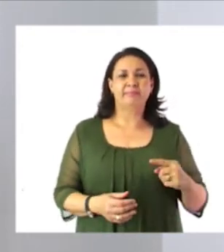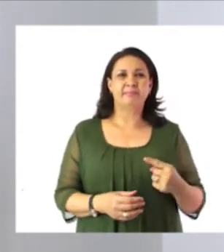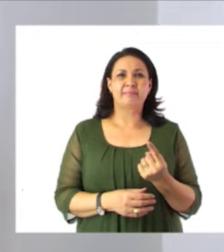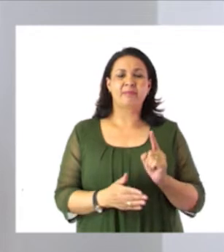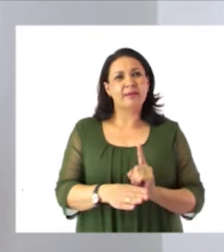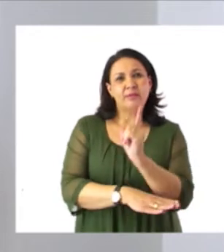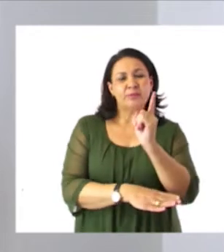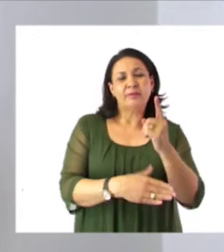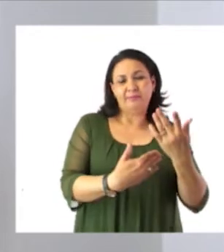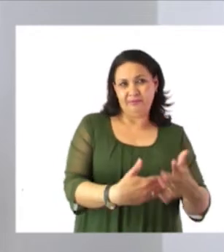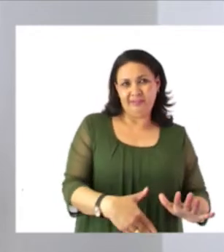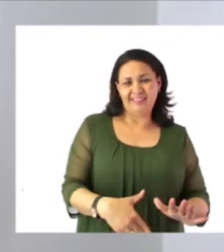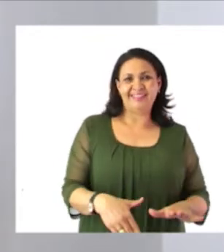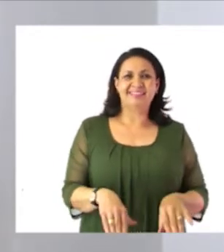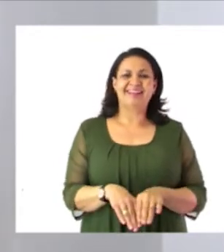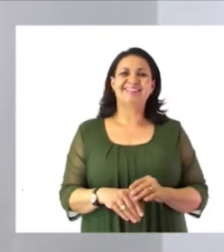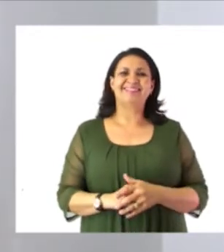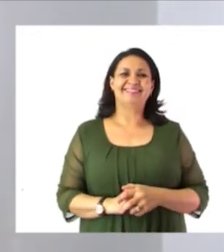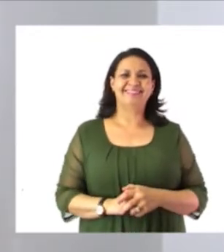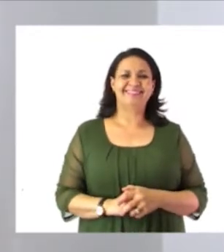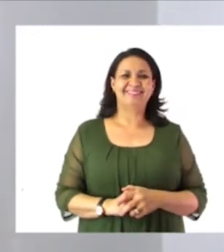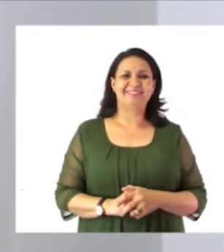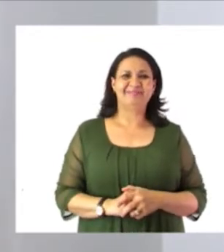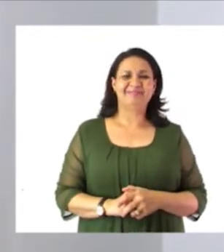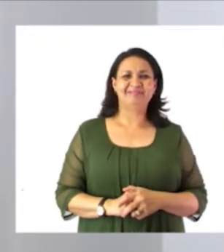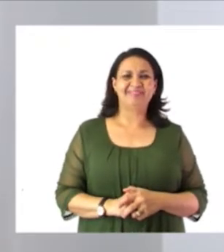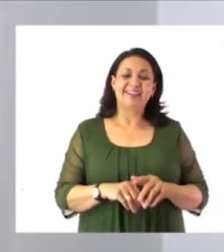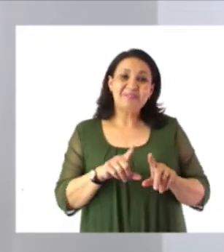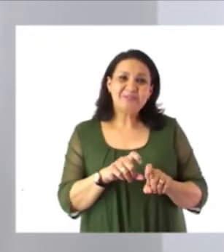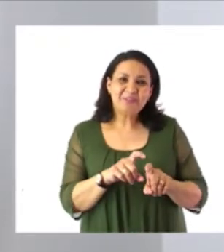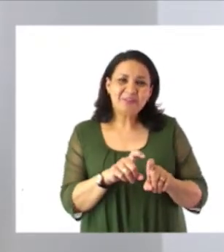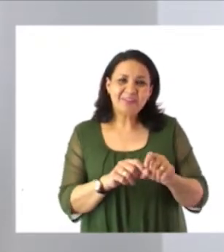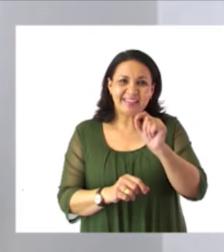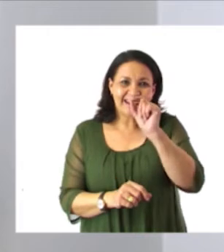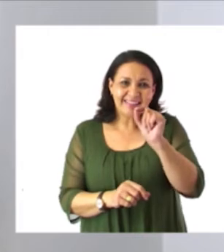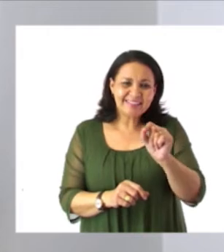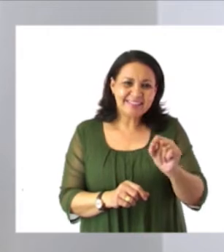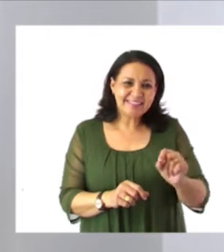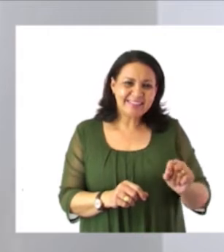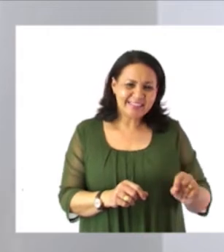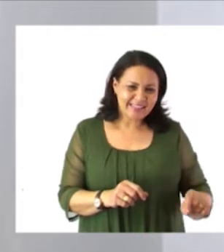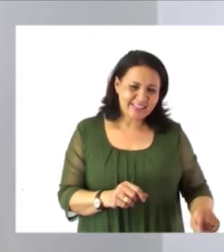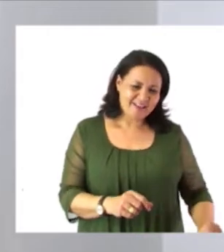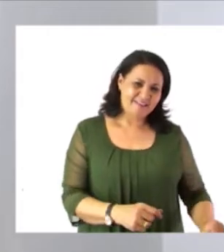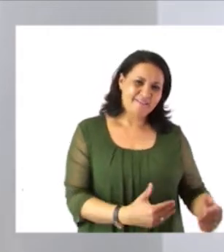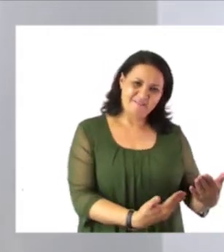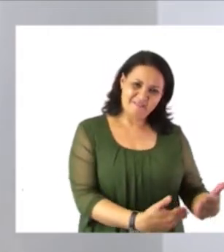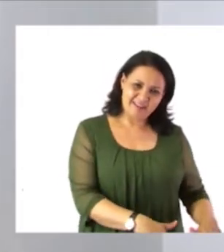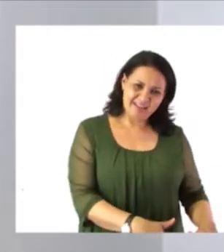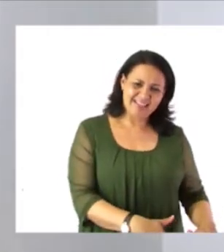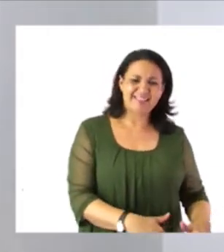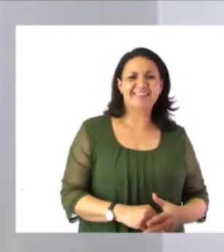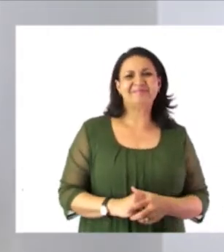has already been done for you. If you follow on the lines, you will see that the first one has been